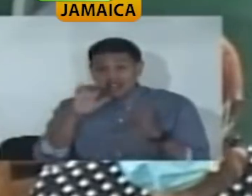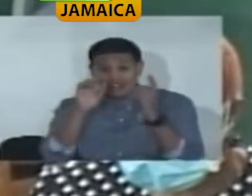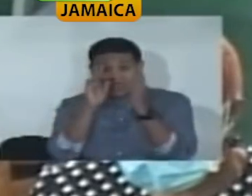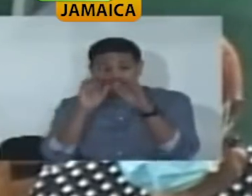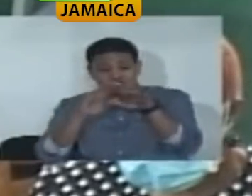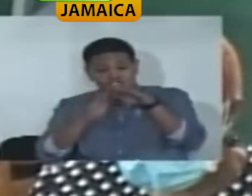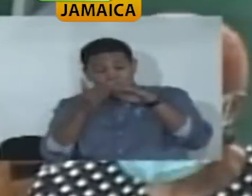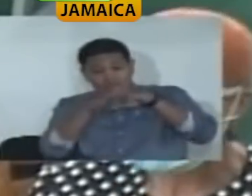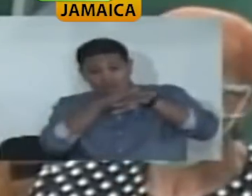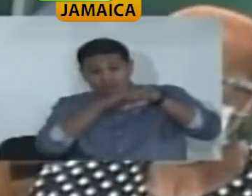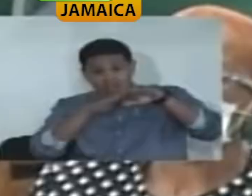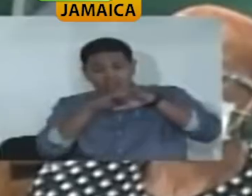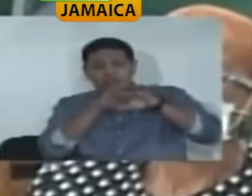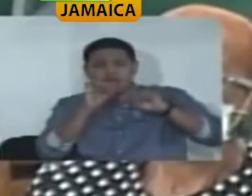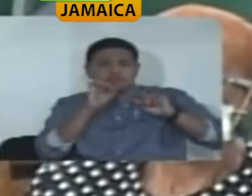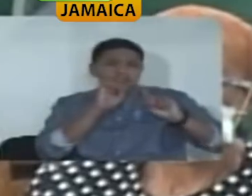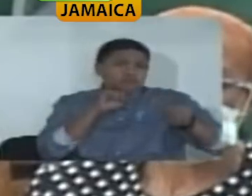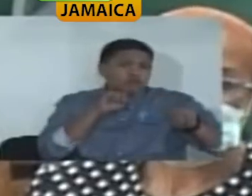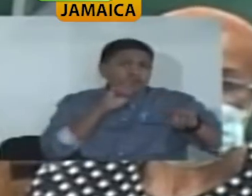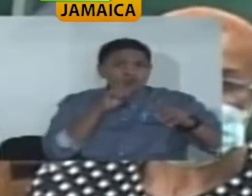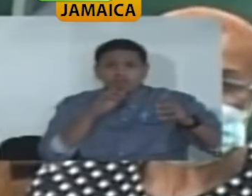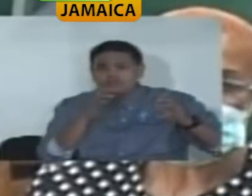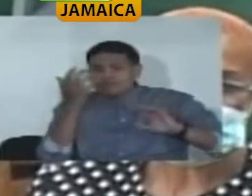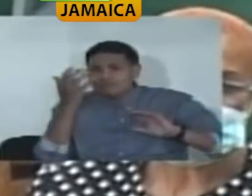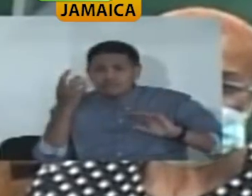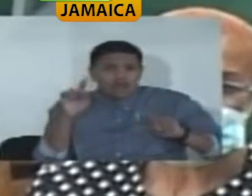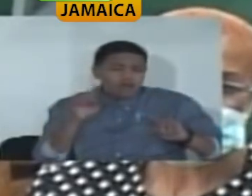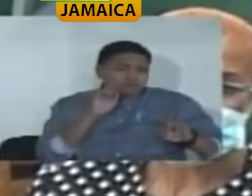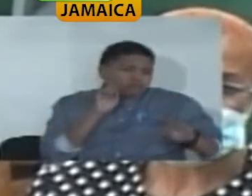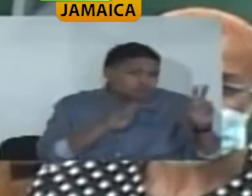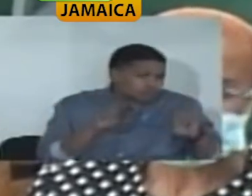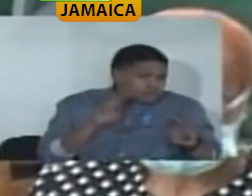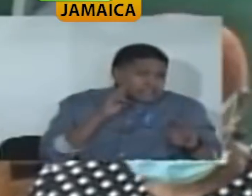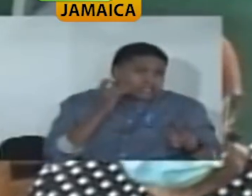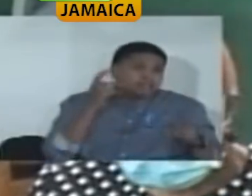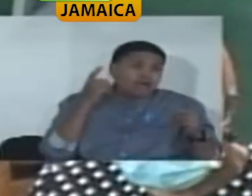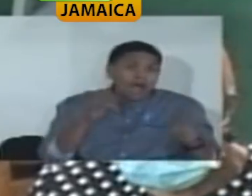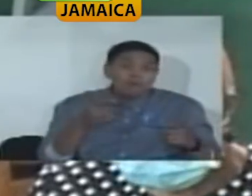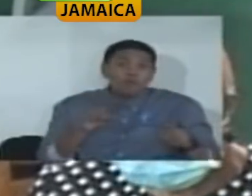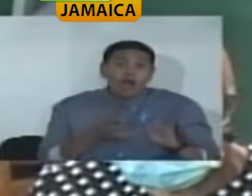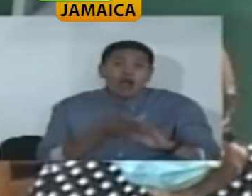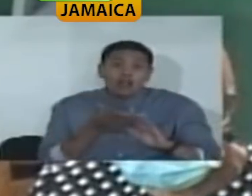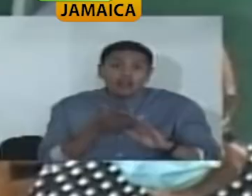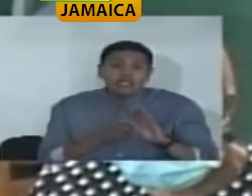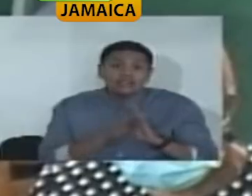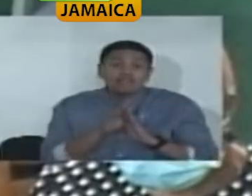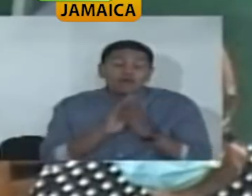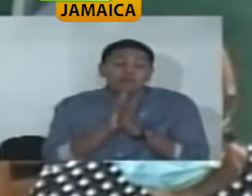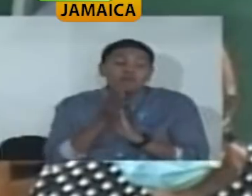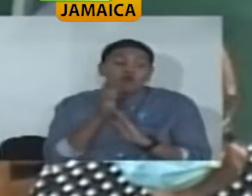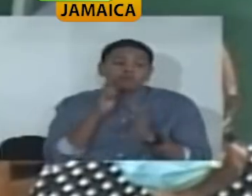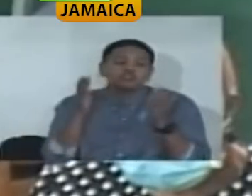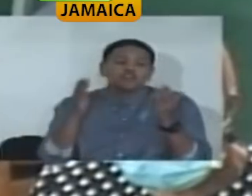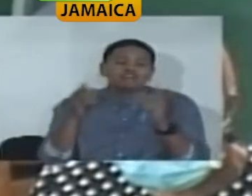to diagnose and respond to faults, and sometimes even as they are developing and before they become